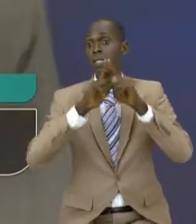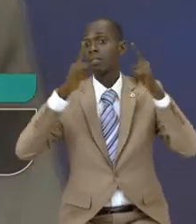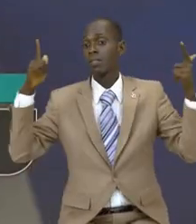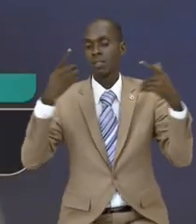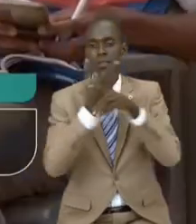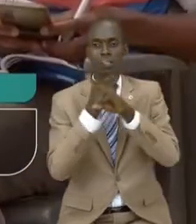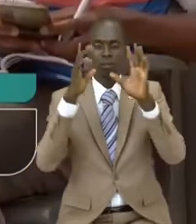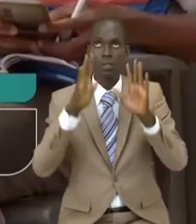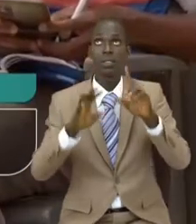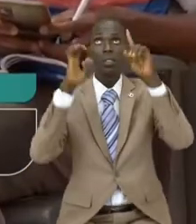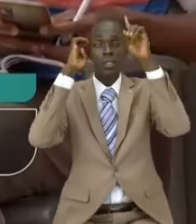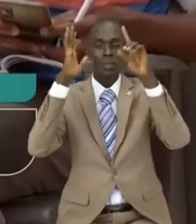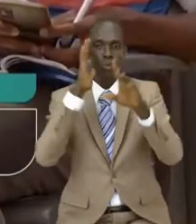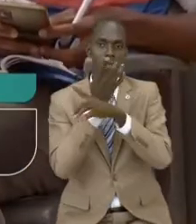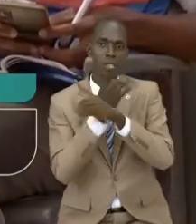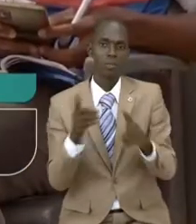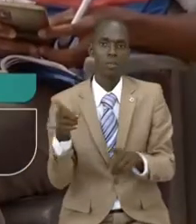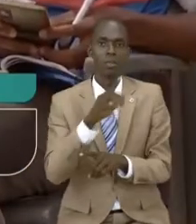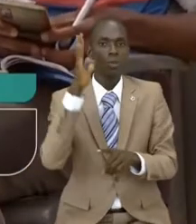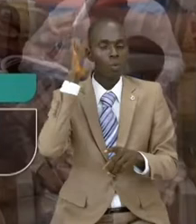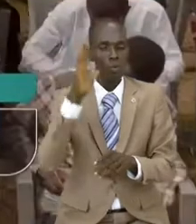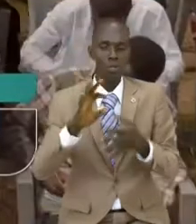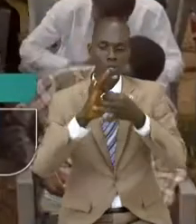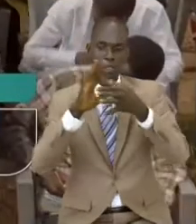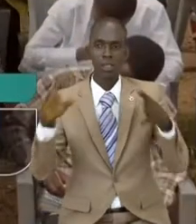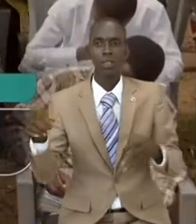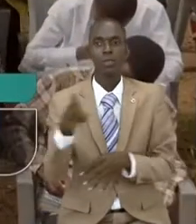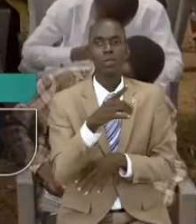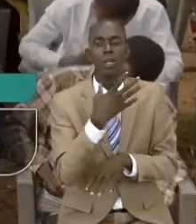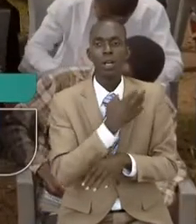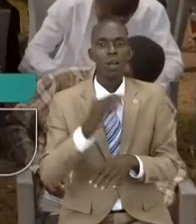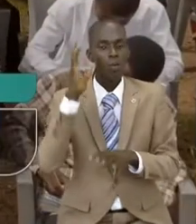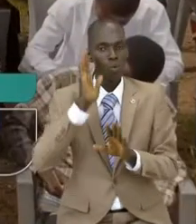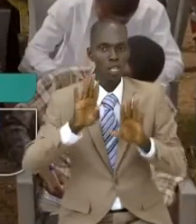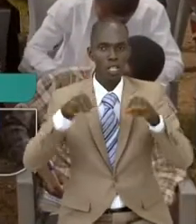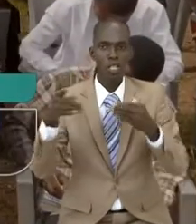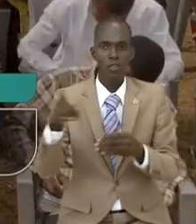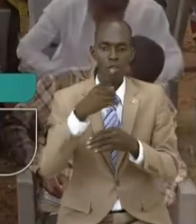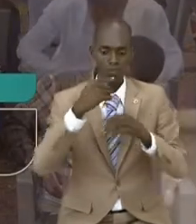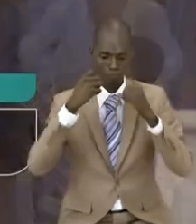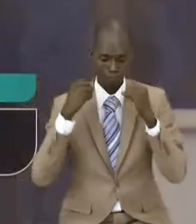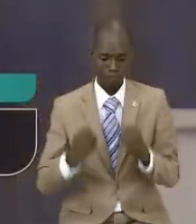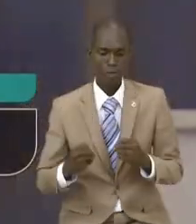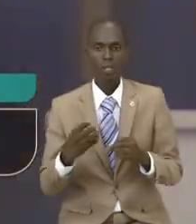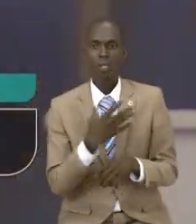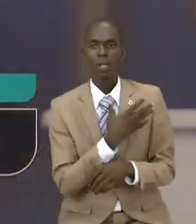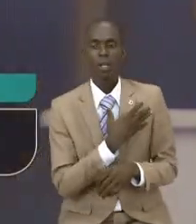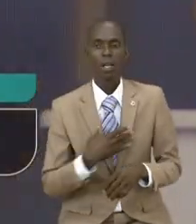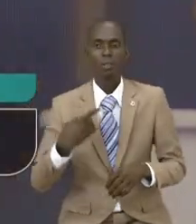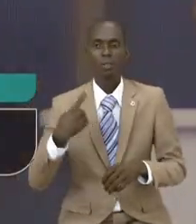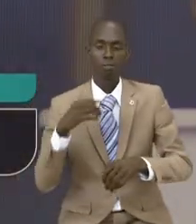you. He will release you. And he'll give you the strength and the power to